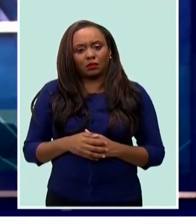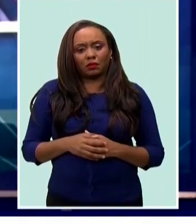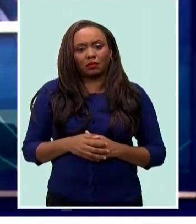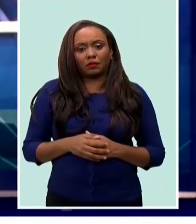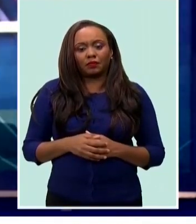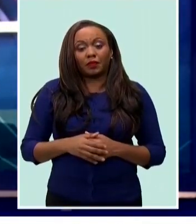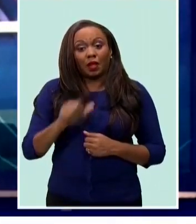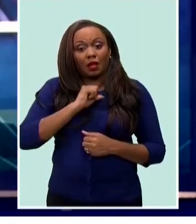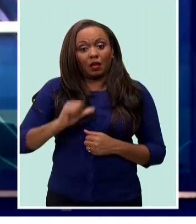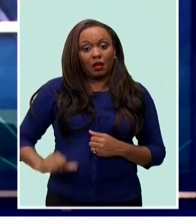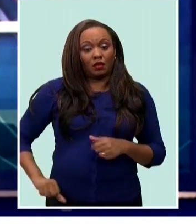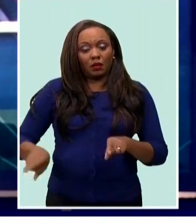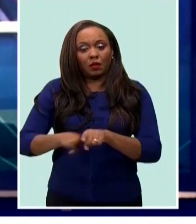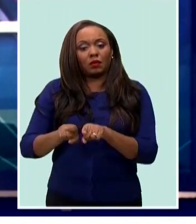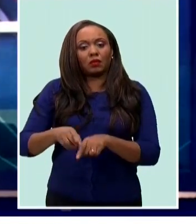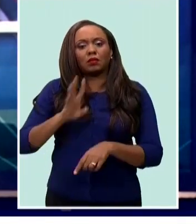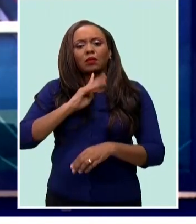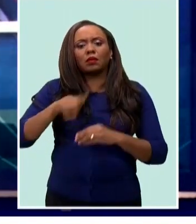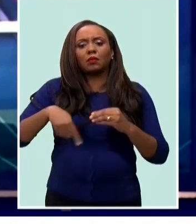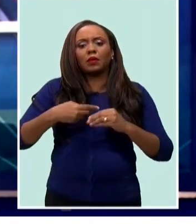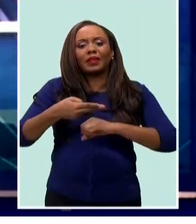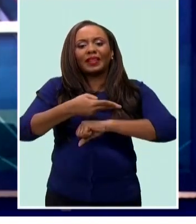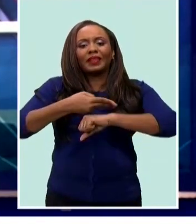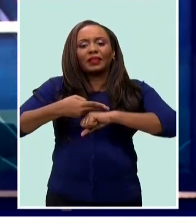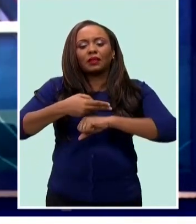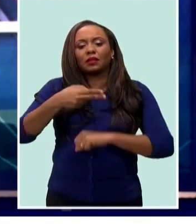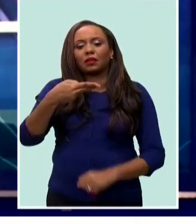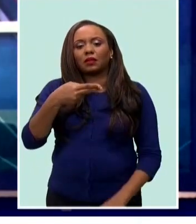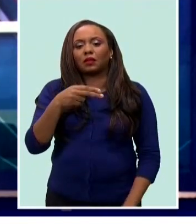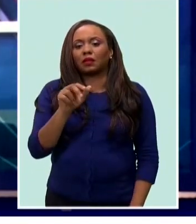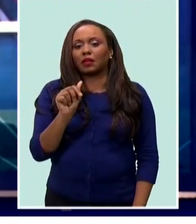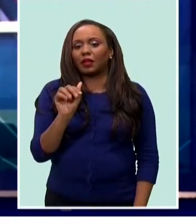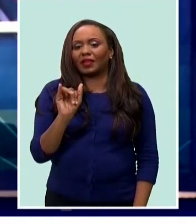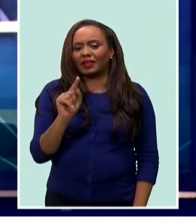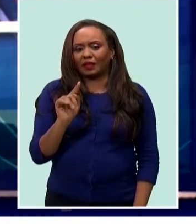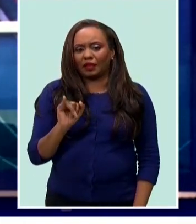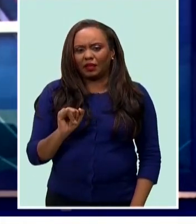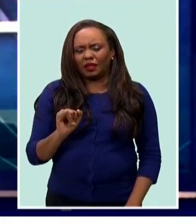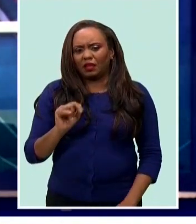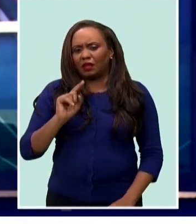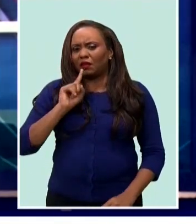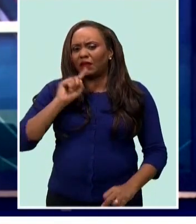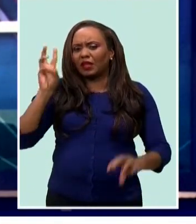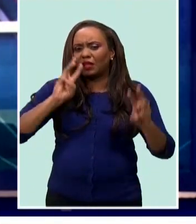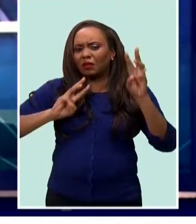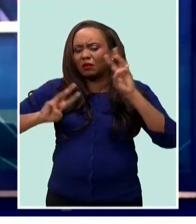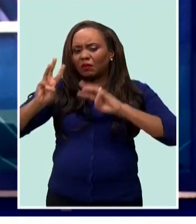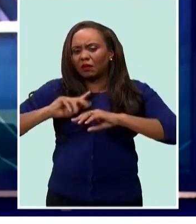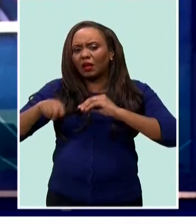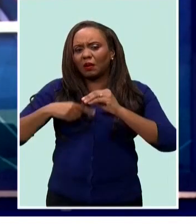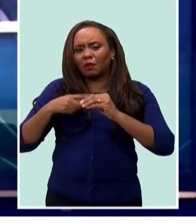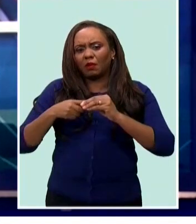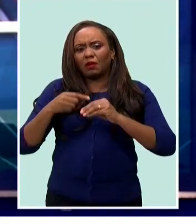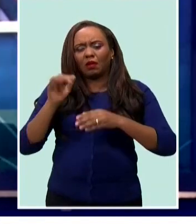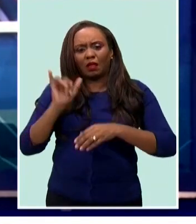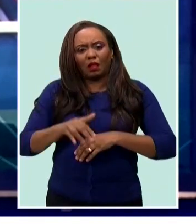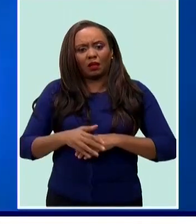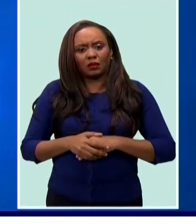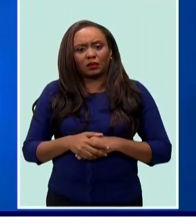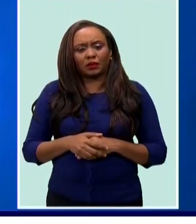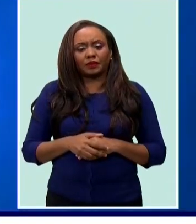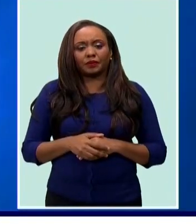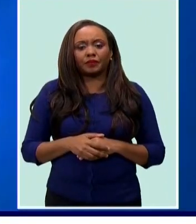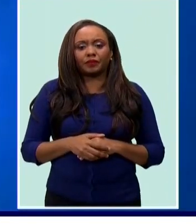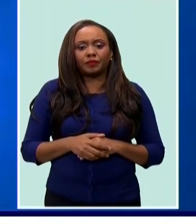And Ambassador LaRocque also addressed the unrest in Haiti, stating it remains a cause for concern within CARICOM. The deaths and